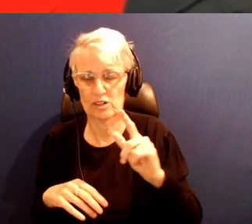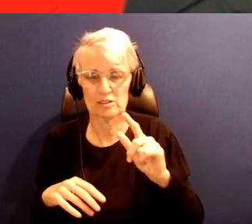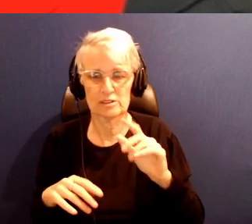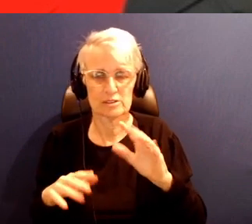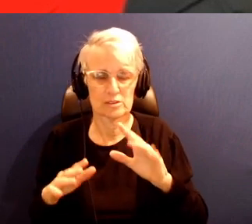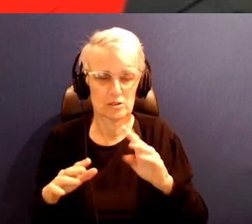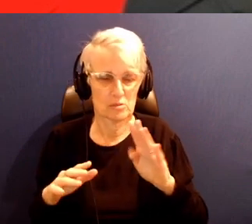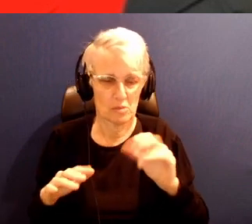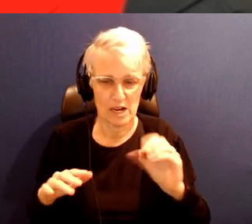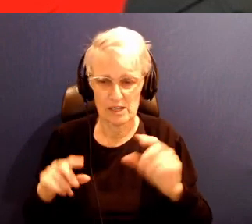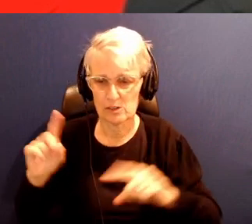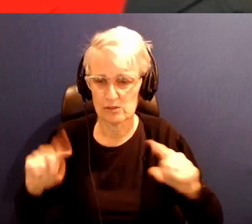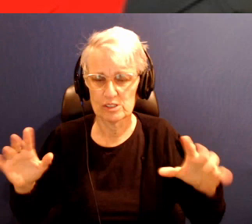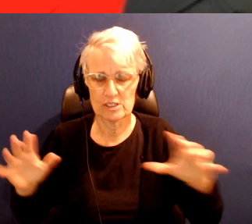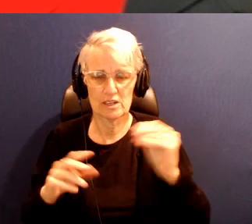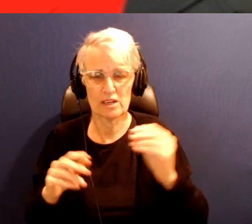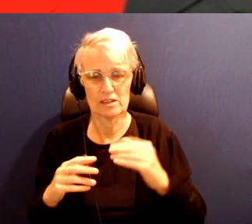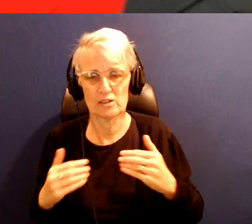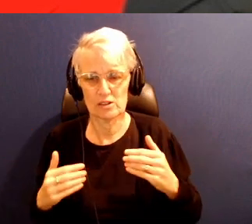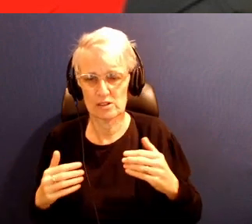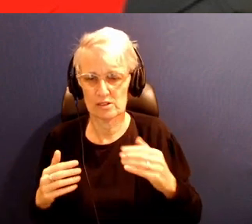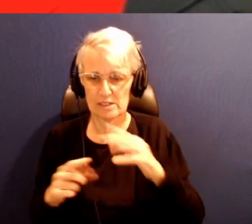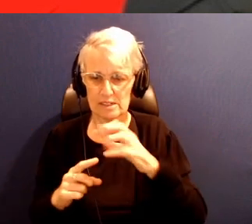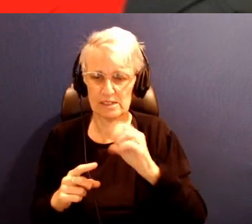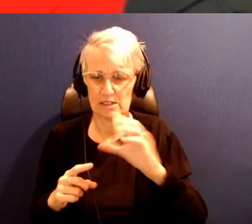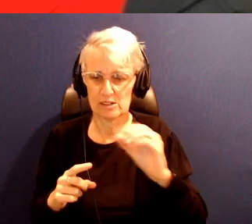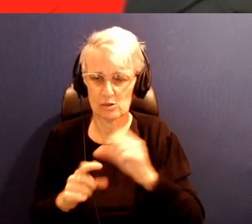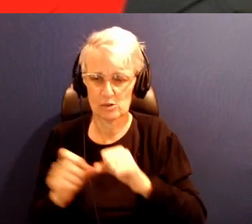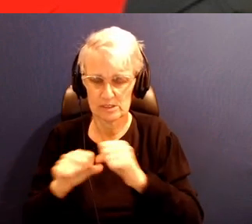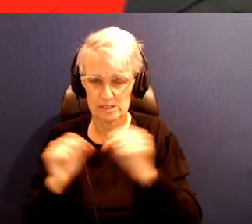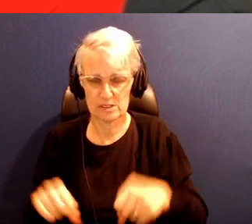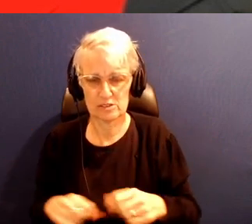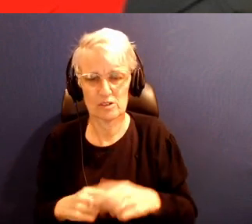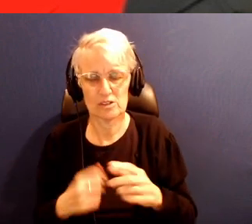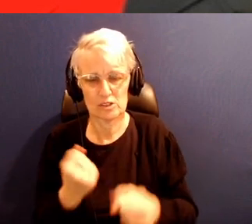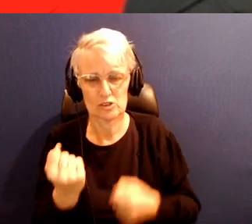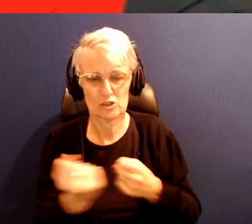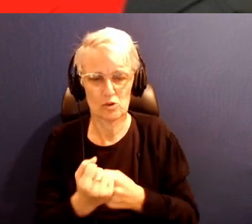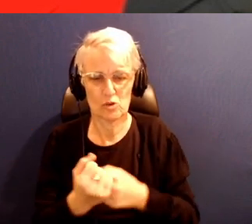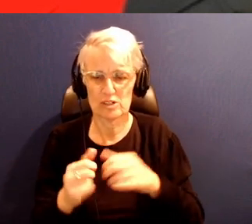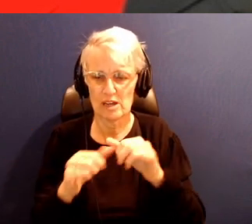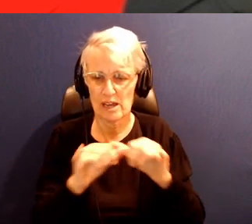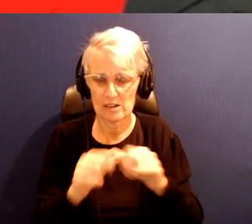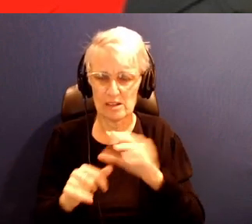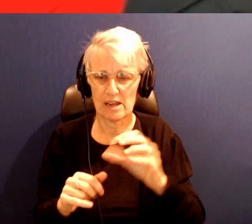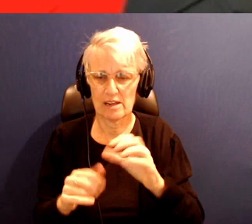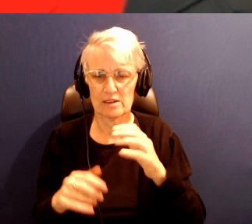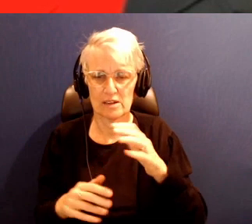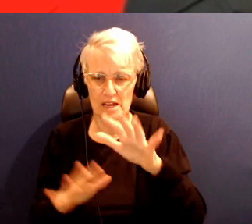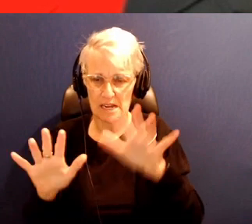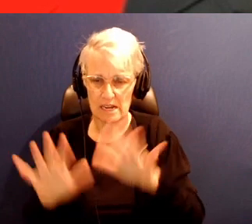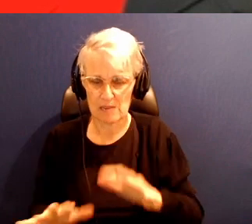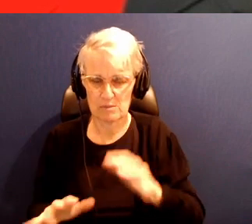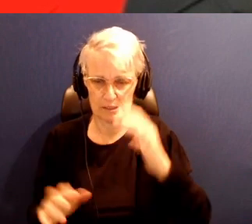soil, biodiversity, ecosystem, and human health. Wherever possible, support agroecological and climate